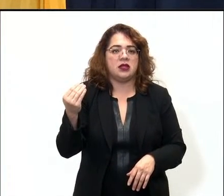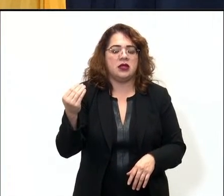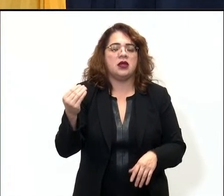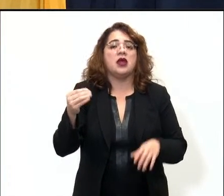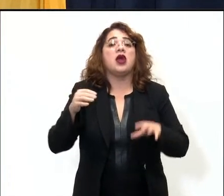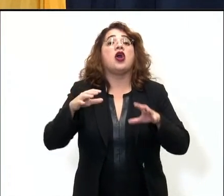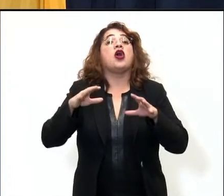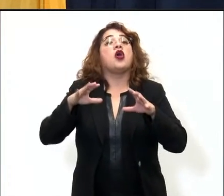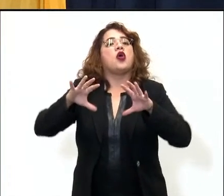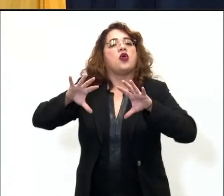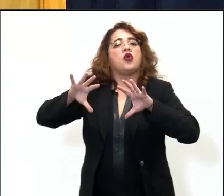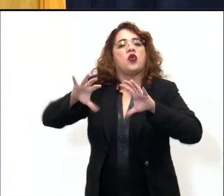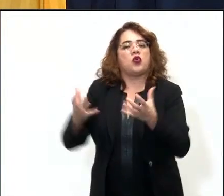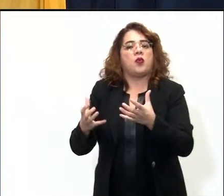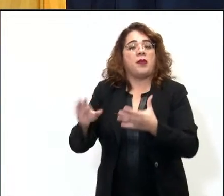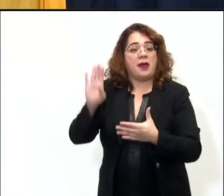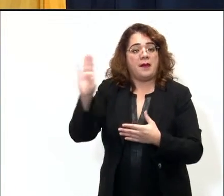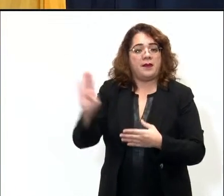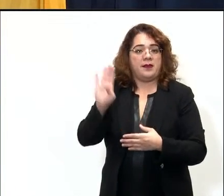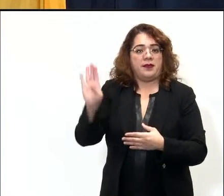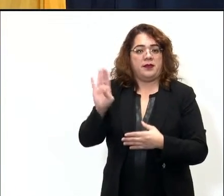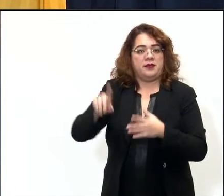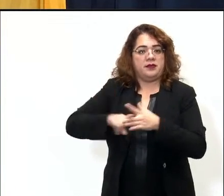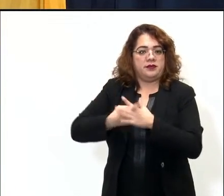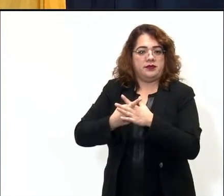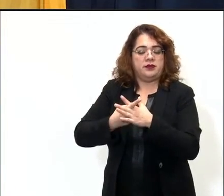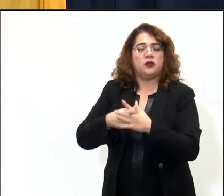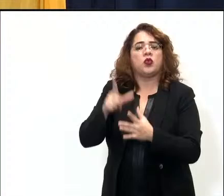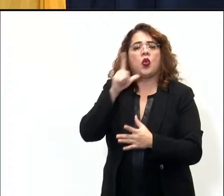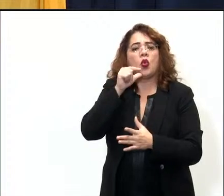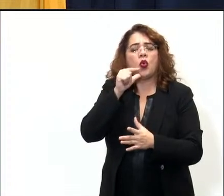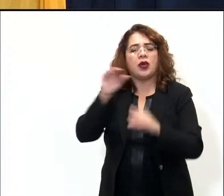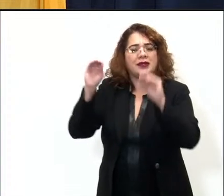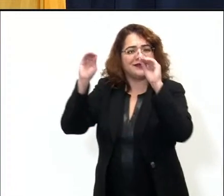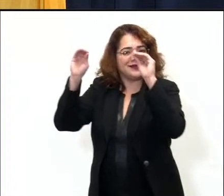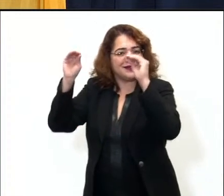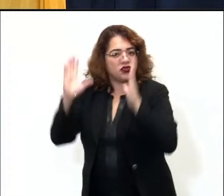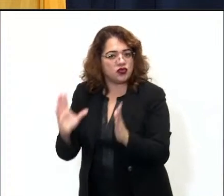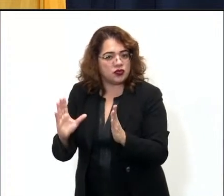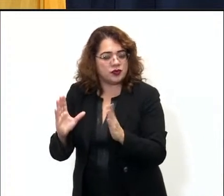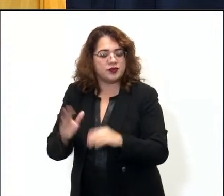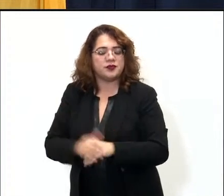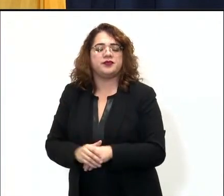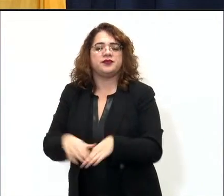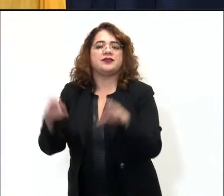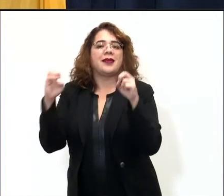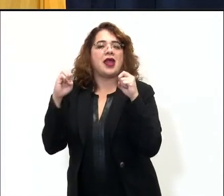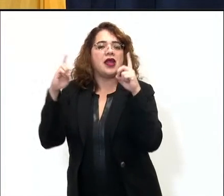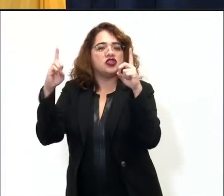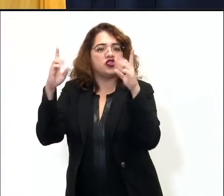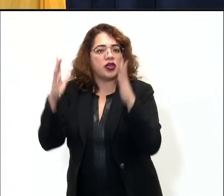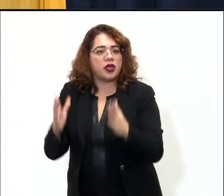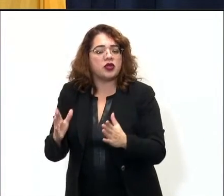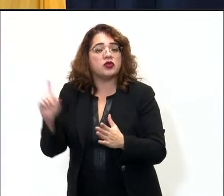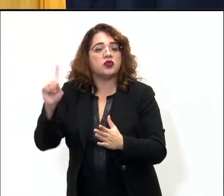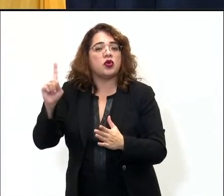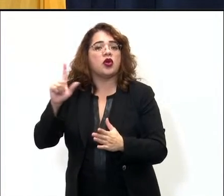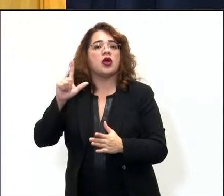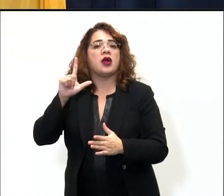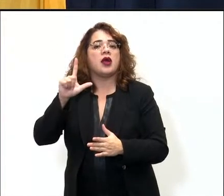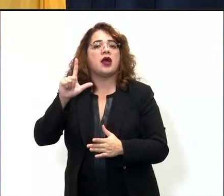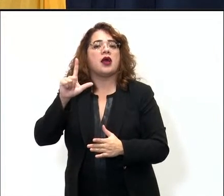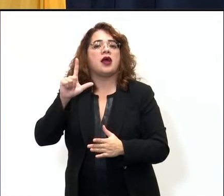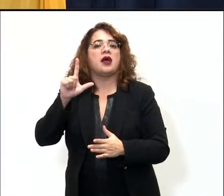beginning Group B. Group B includes teachers, our educators at Long Beach